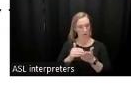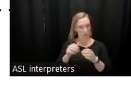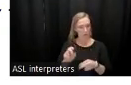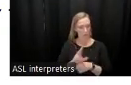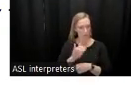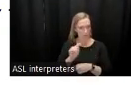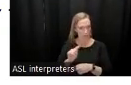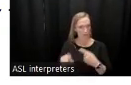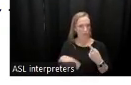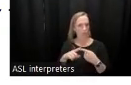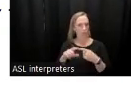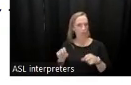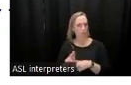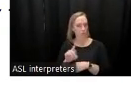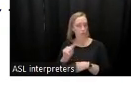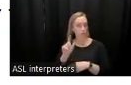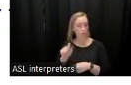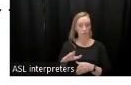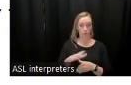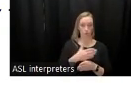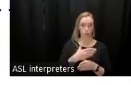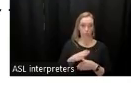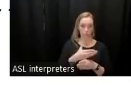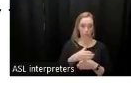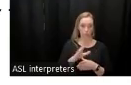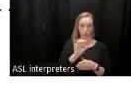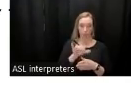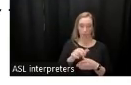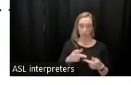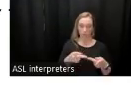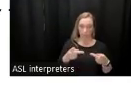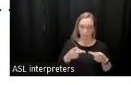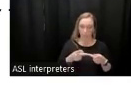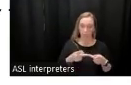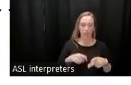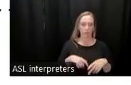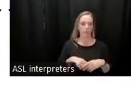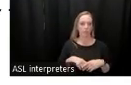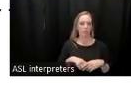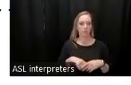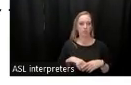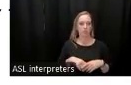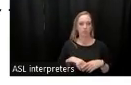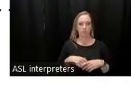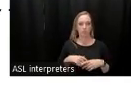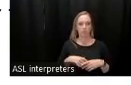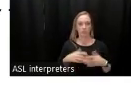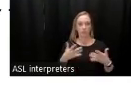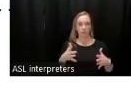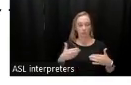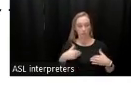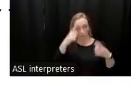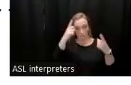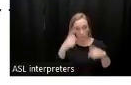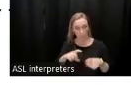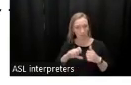Is there sharing that happens? Is there an agreement for how things are